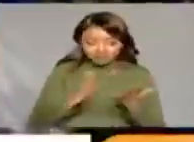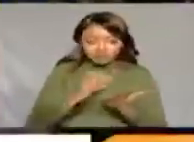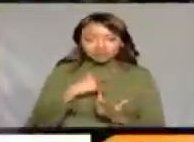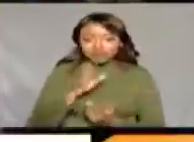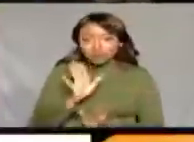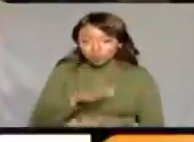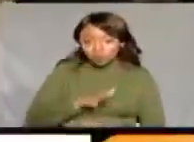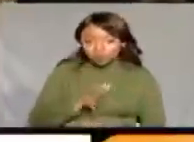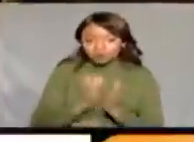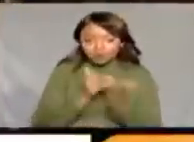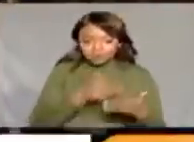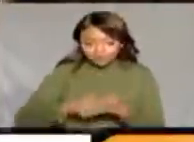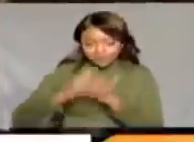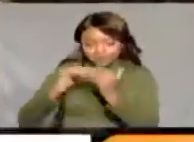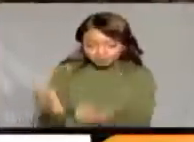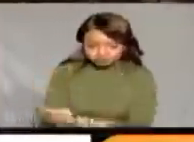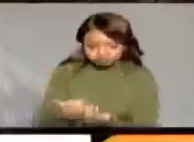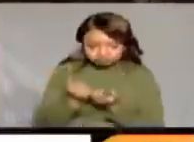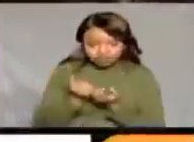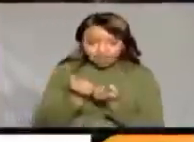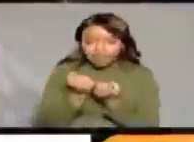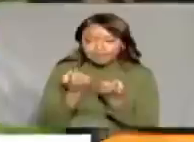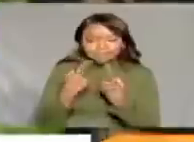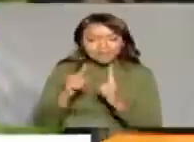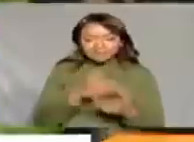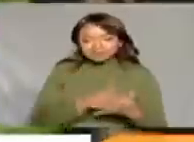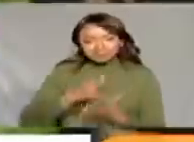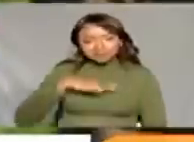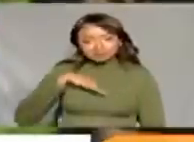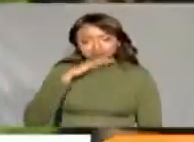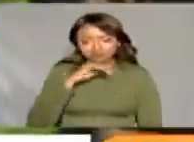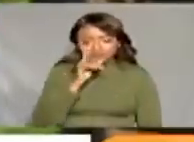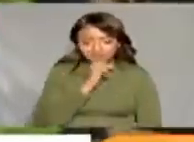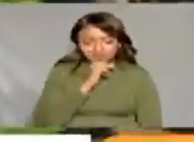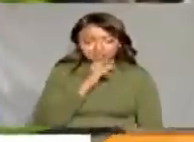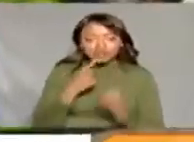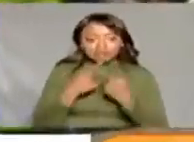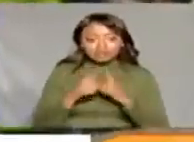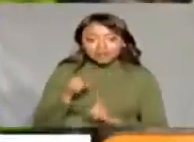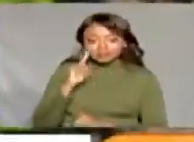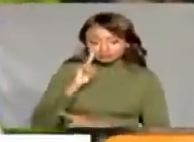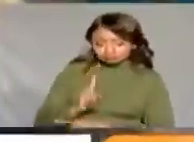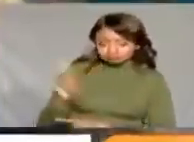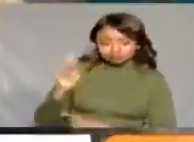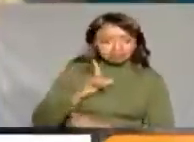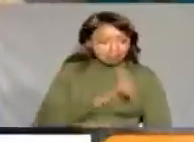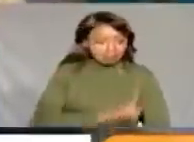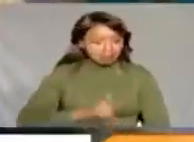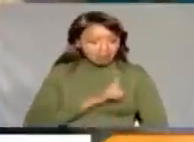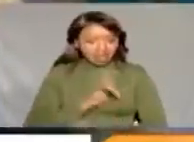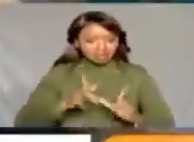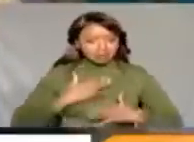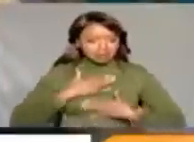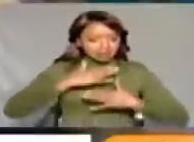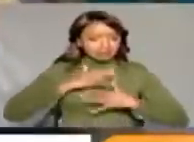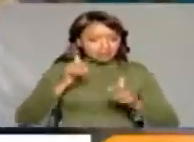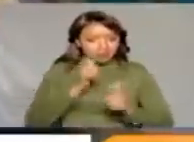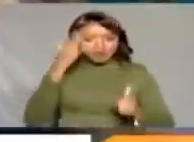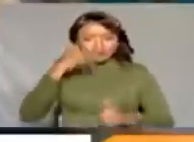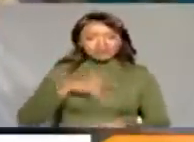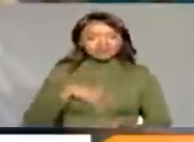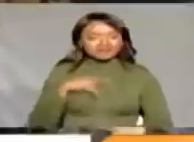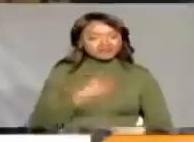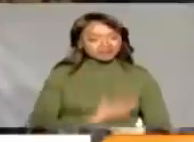were pulled out, and fortunately the infant has passed on. For Bill Hawanjiko, who's lucky to be alive, it's a case of mixed